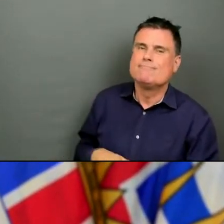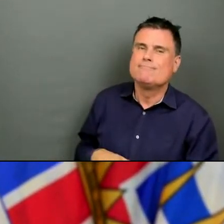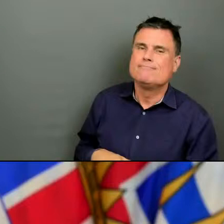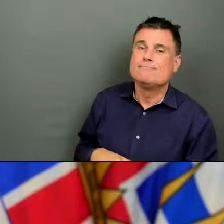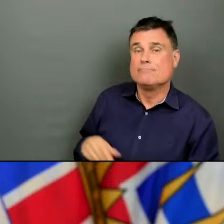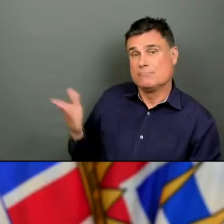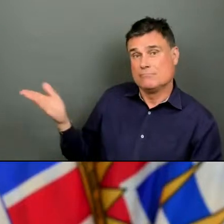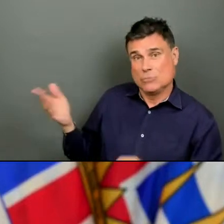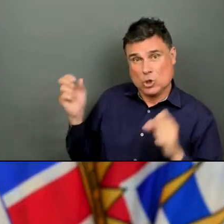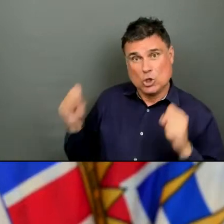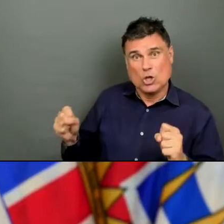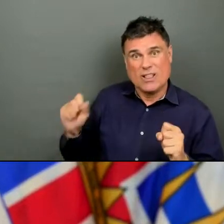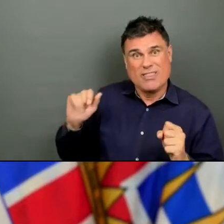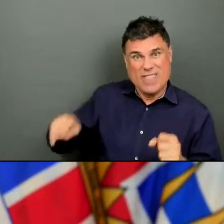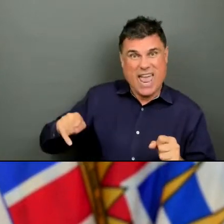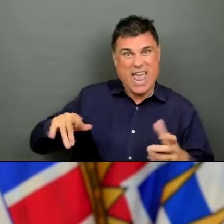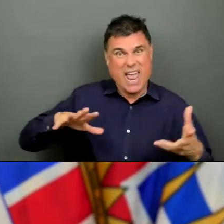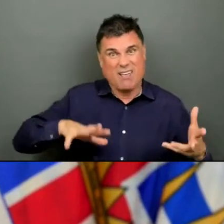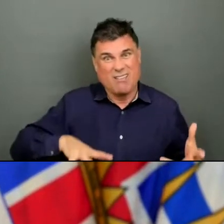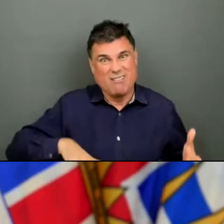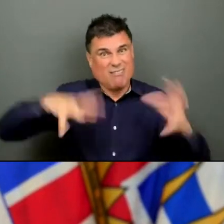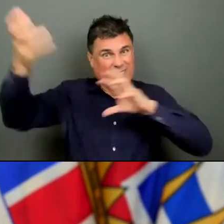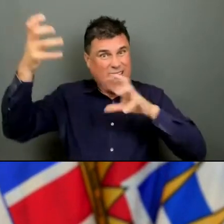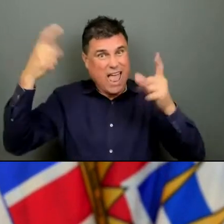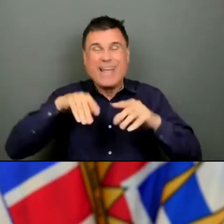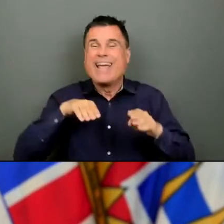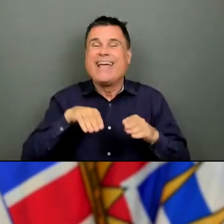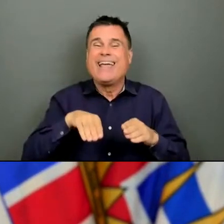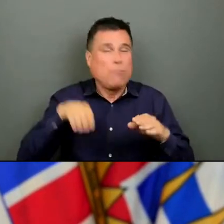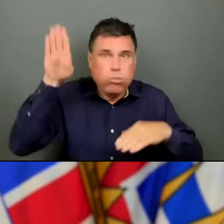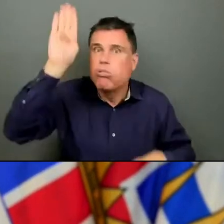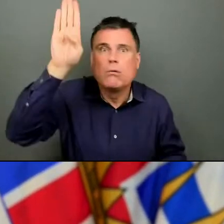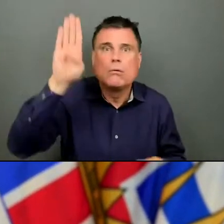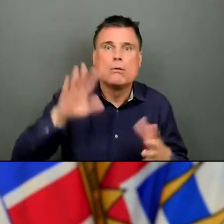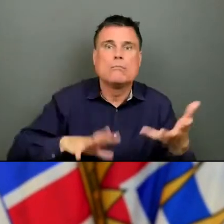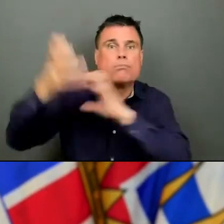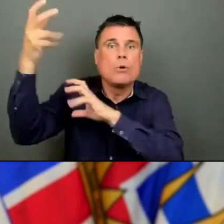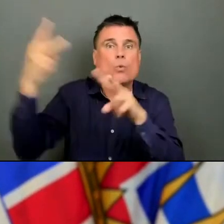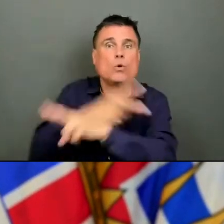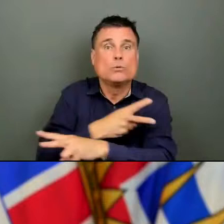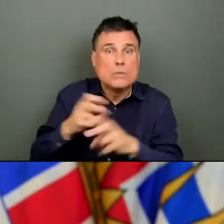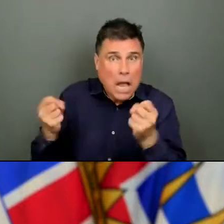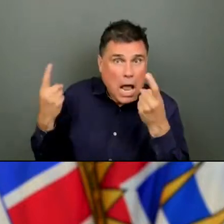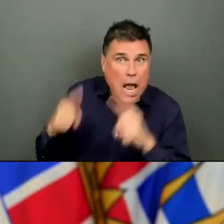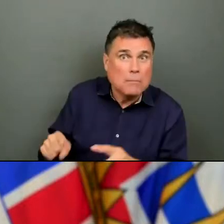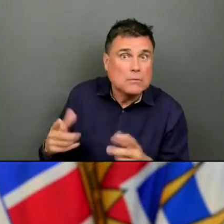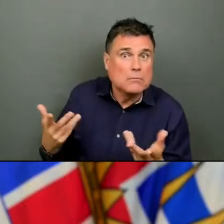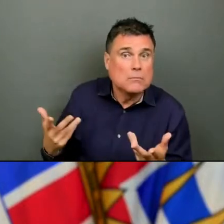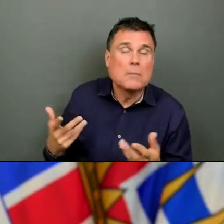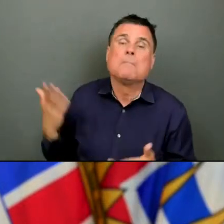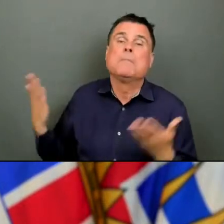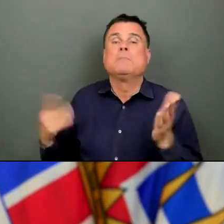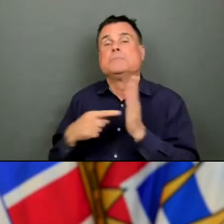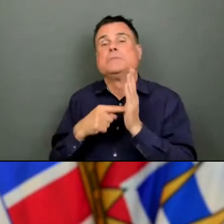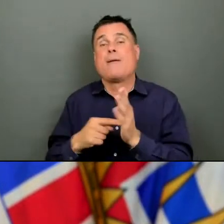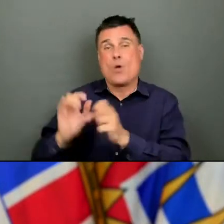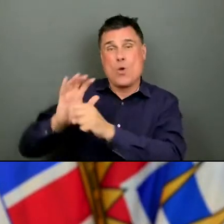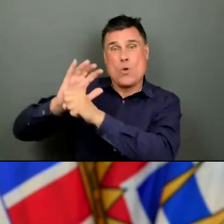could all go sideways? And what would have to happen for it to go sideways? Would it have to be an explosion of a